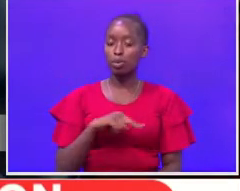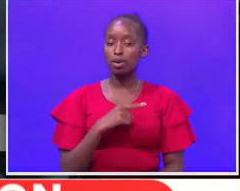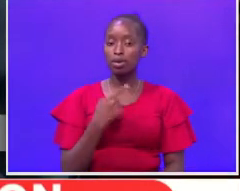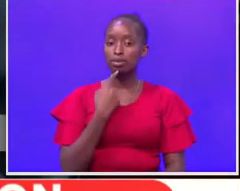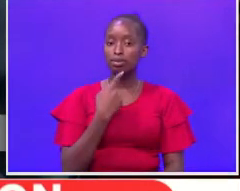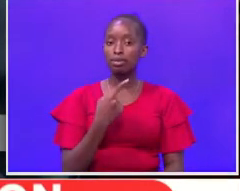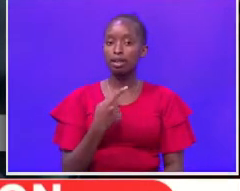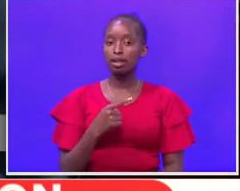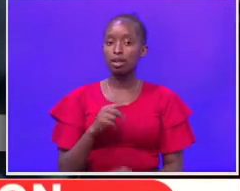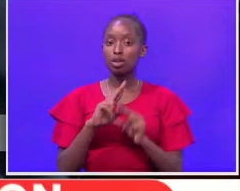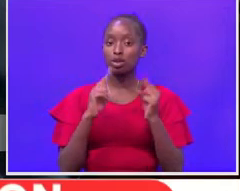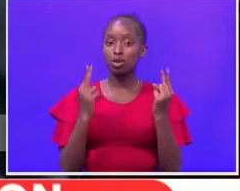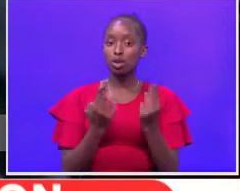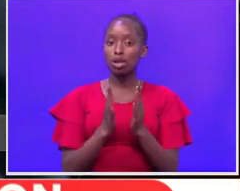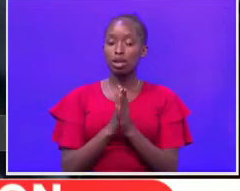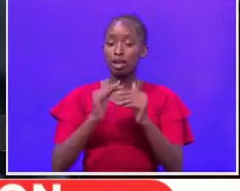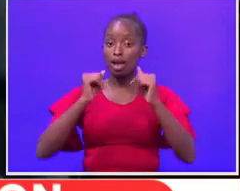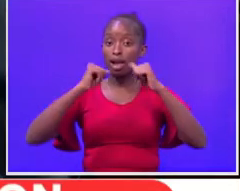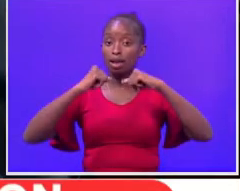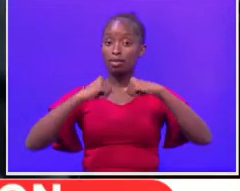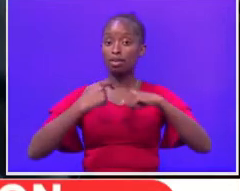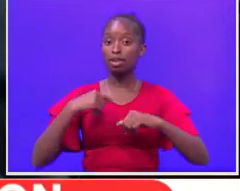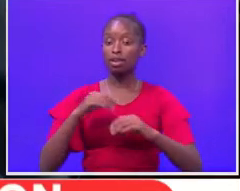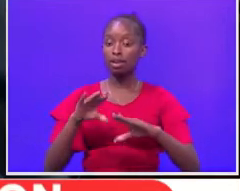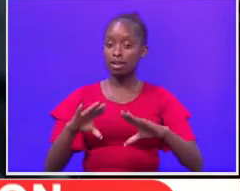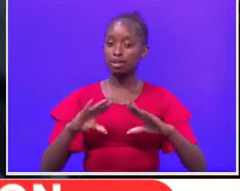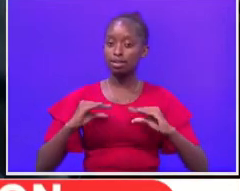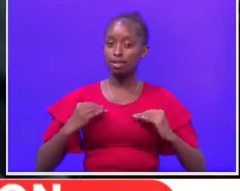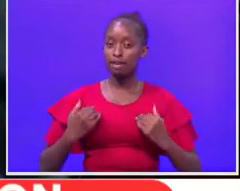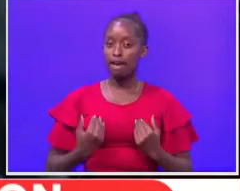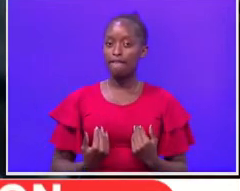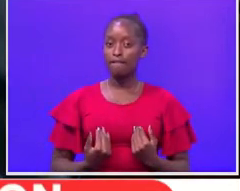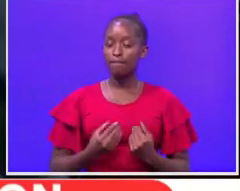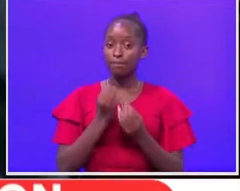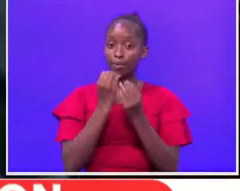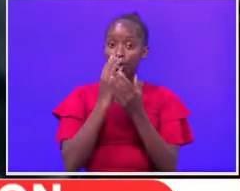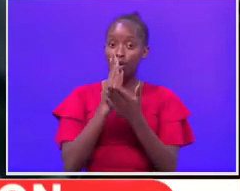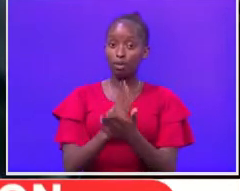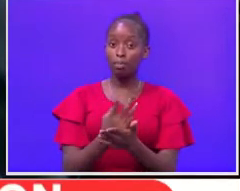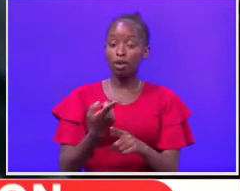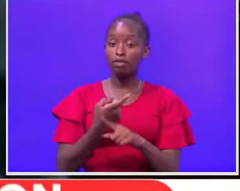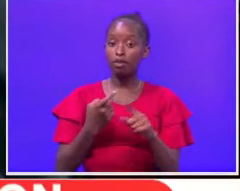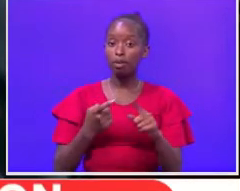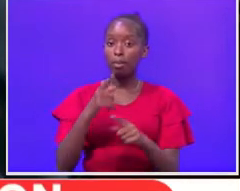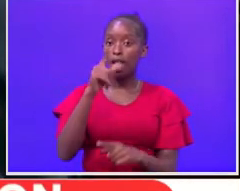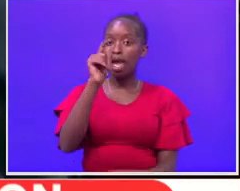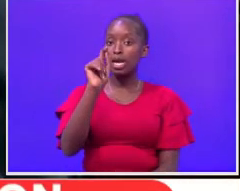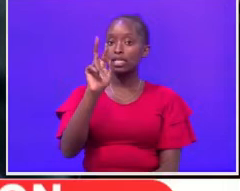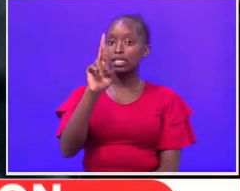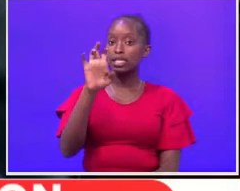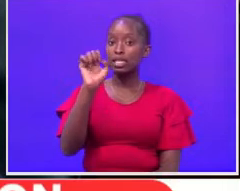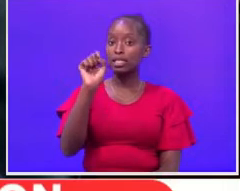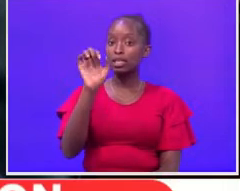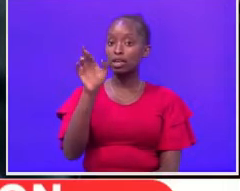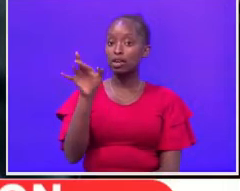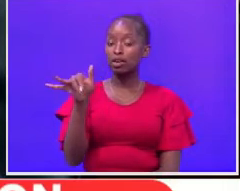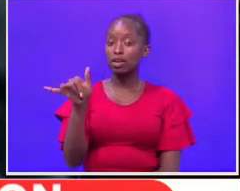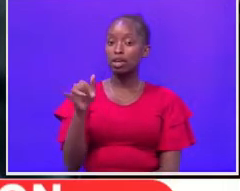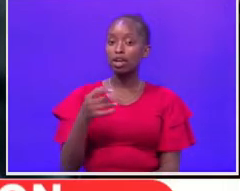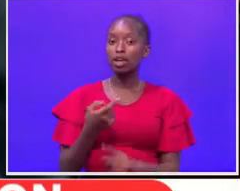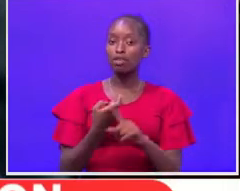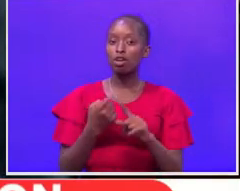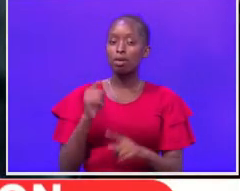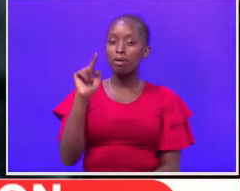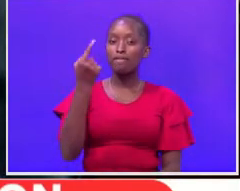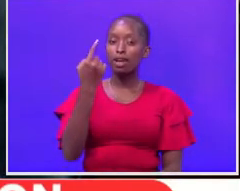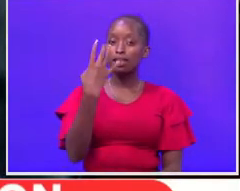union and agreed that we have now received a confirmation from Treasury, and beginning 1st of April,